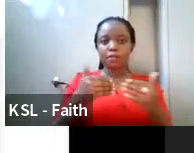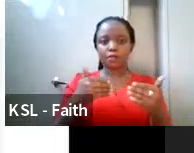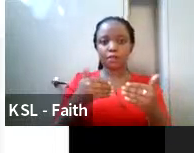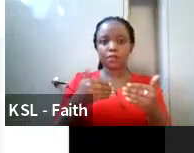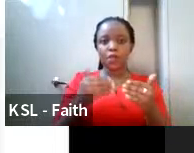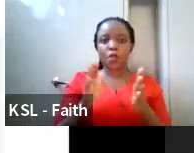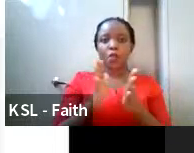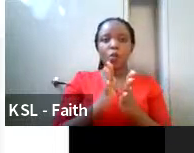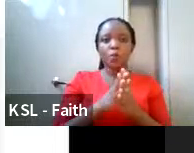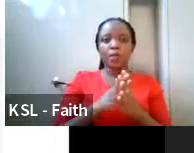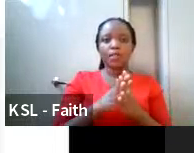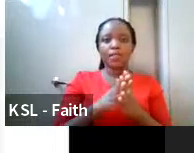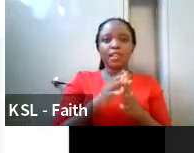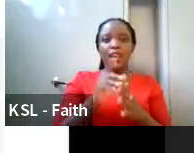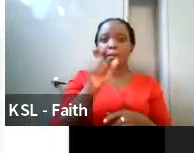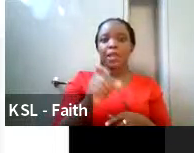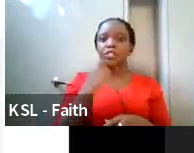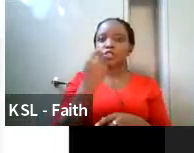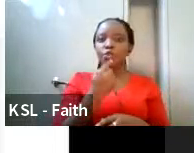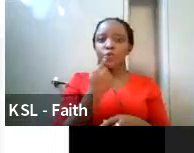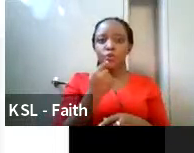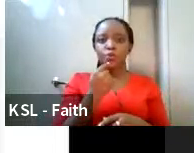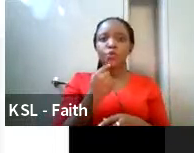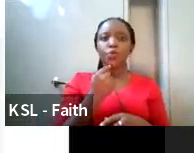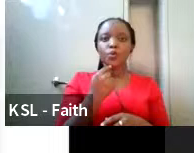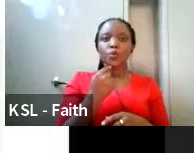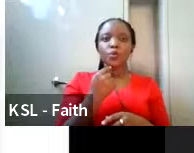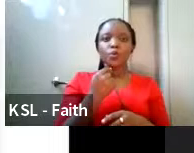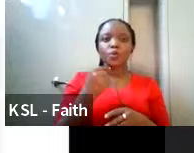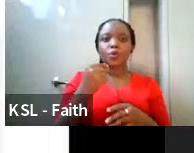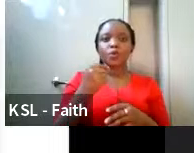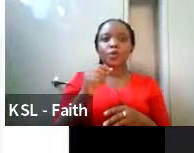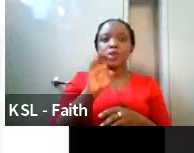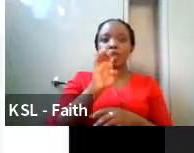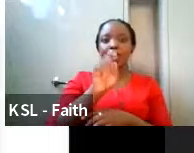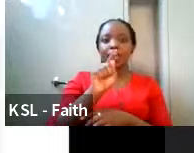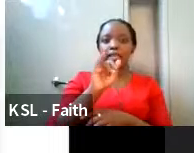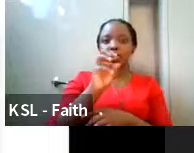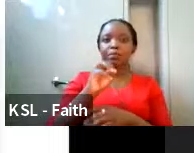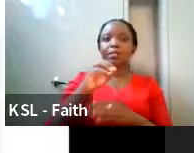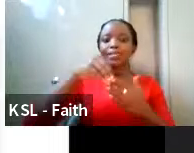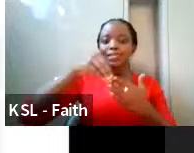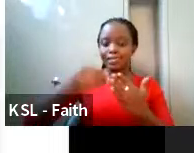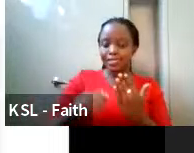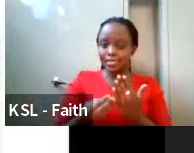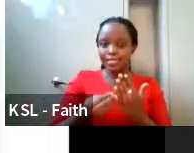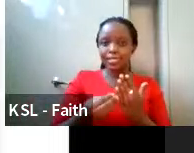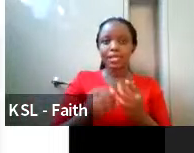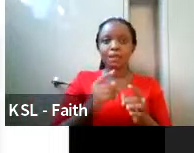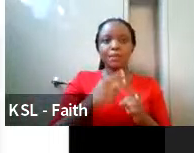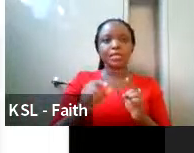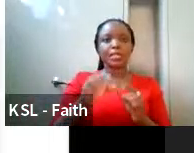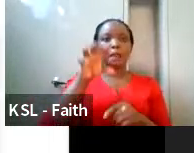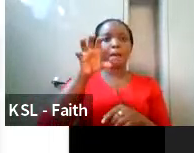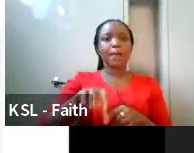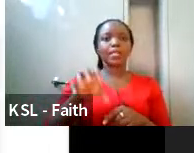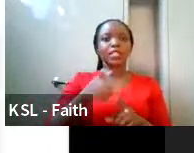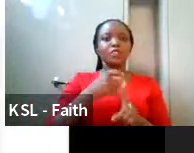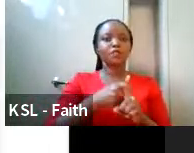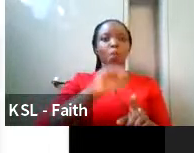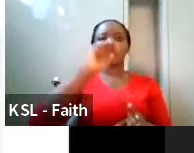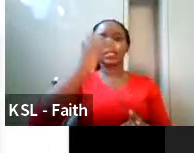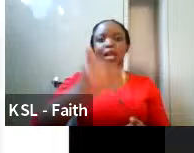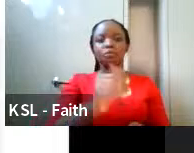question with regards to someone getting an eTIMS receipt when they're just taking a matatu from maybe town to another